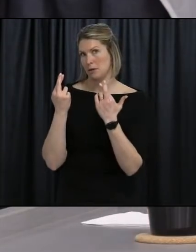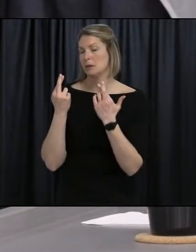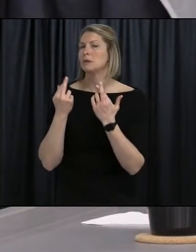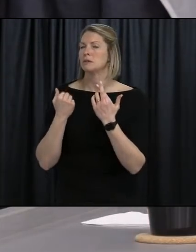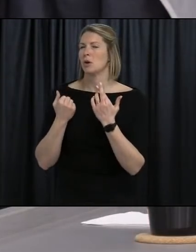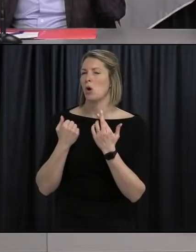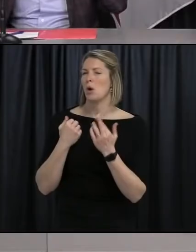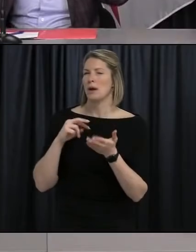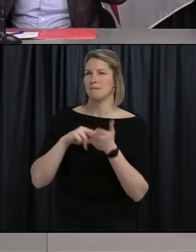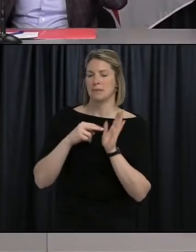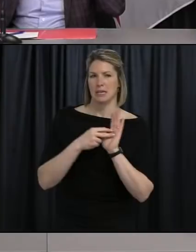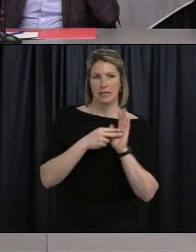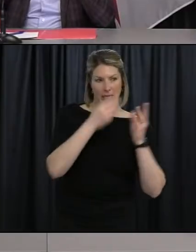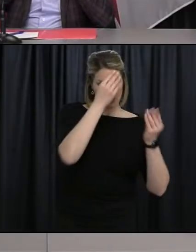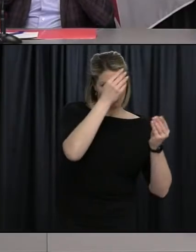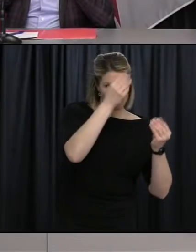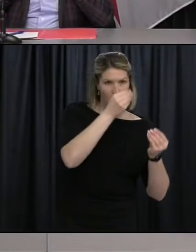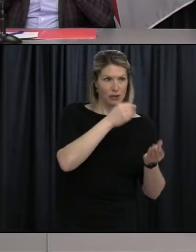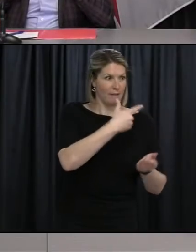Okay, thank you.